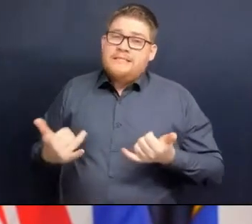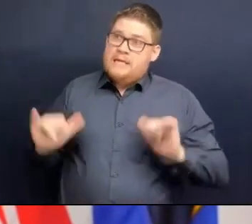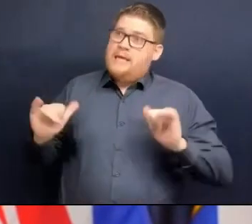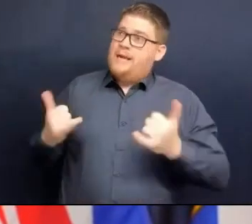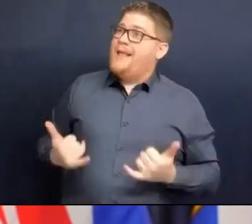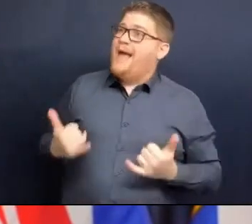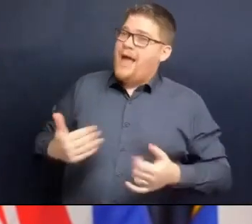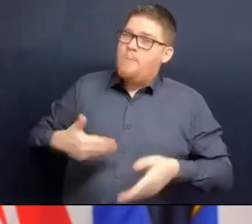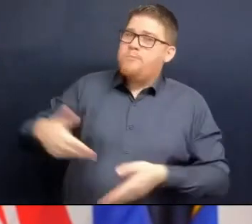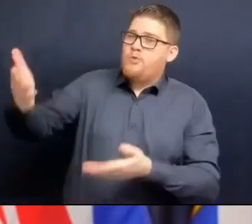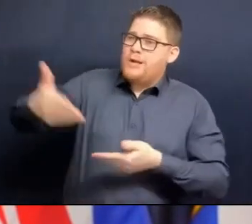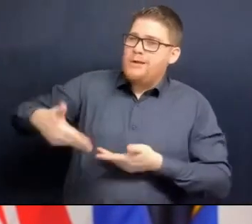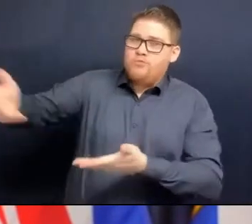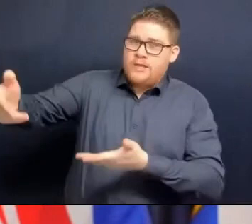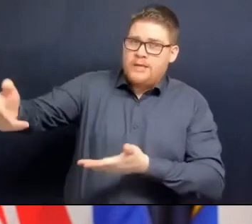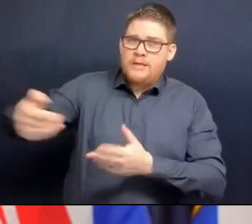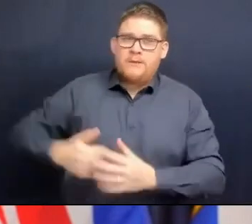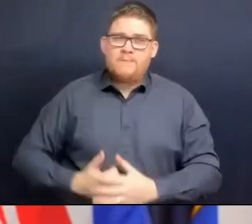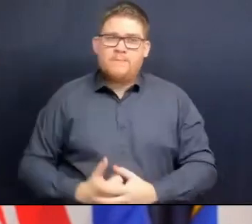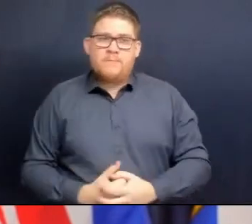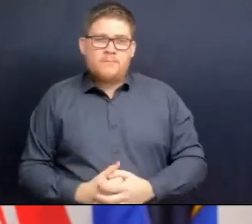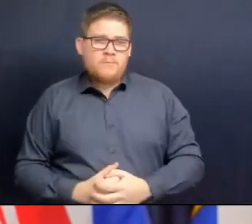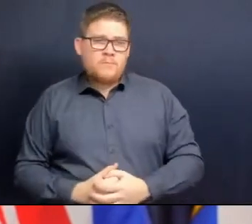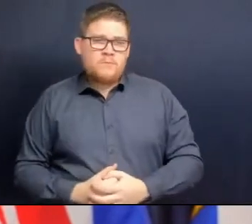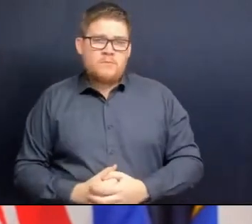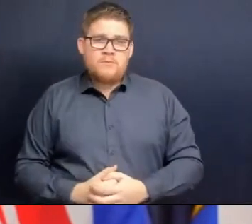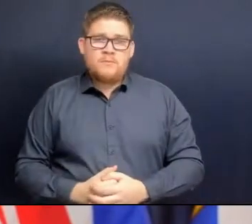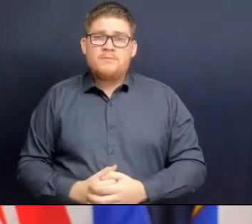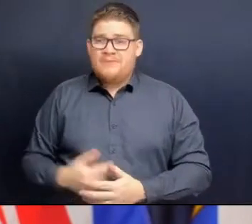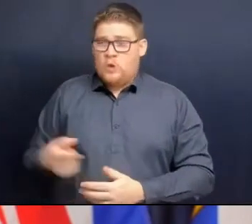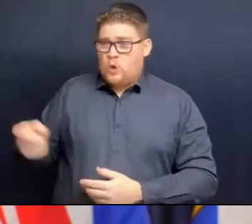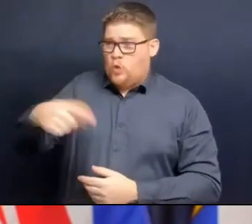day, a very significant number of unvaccinated